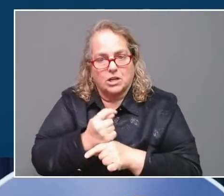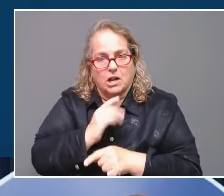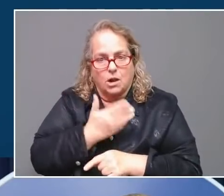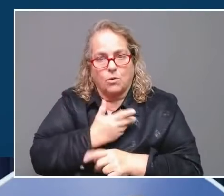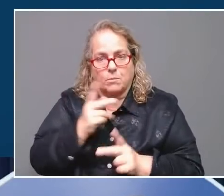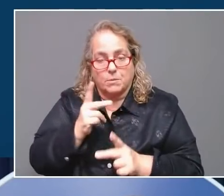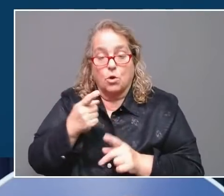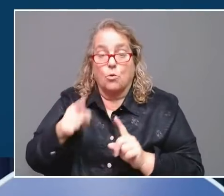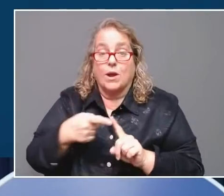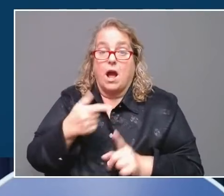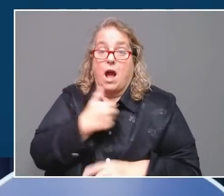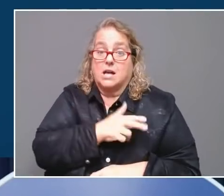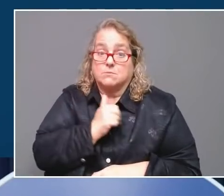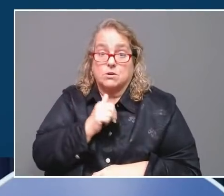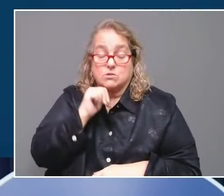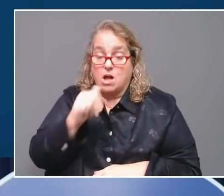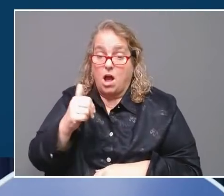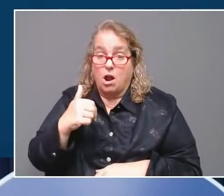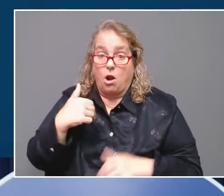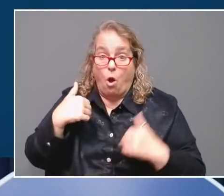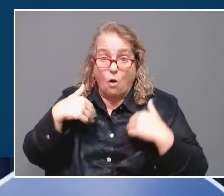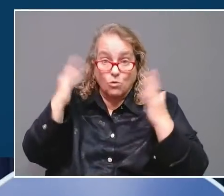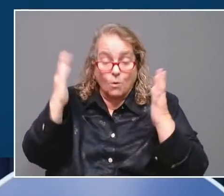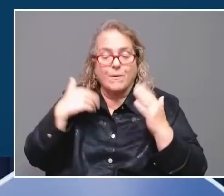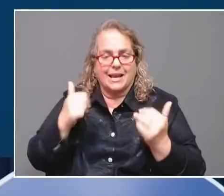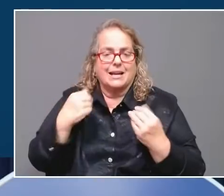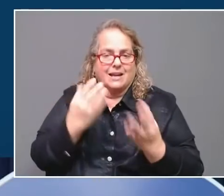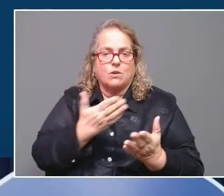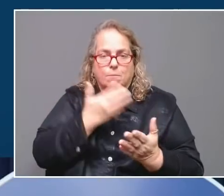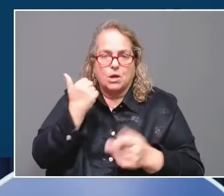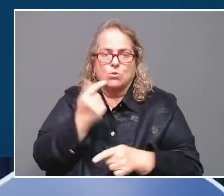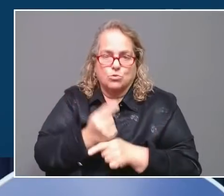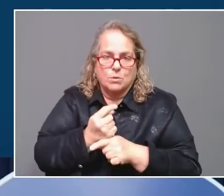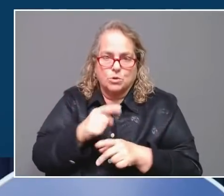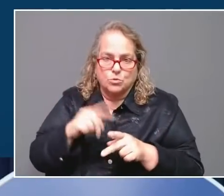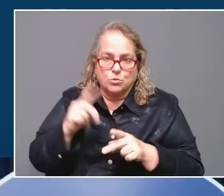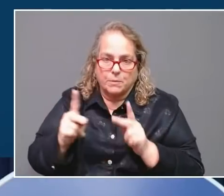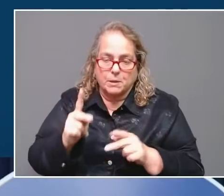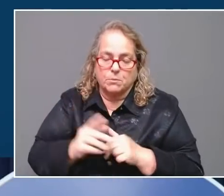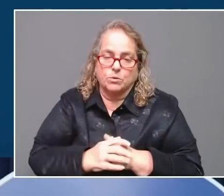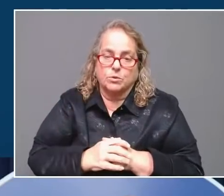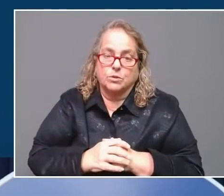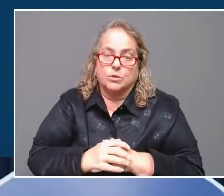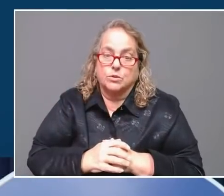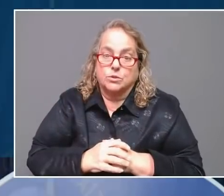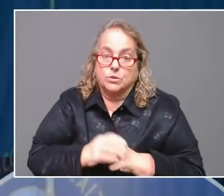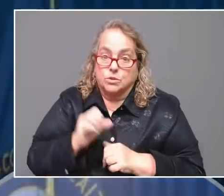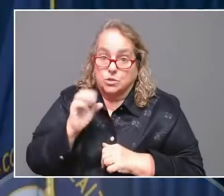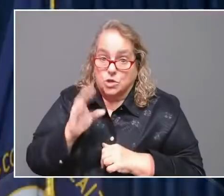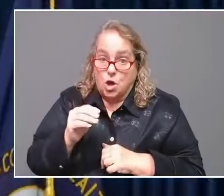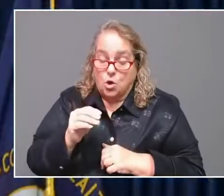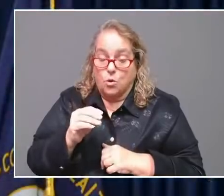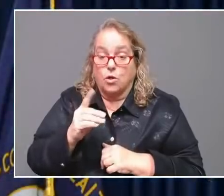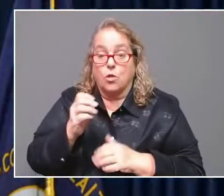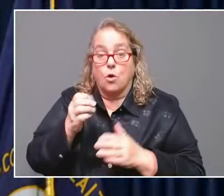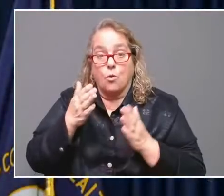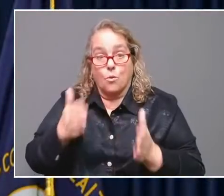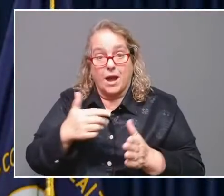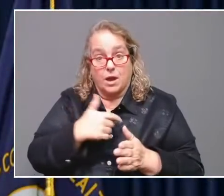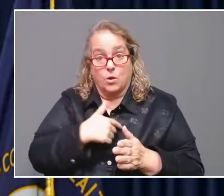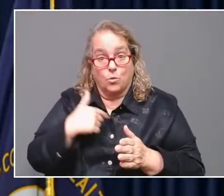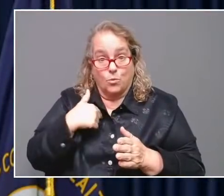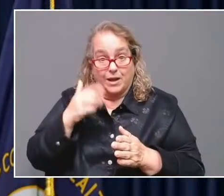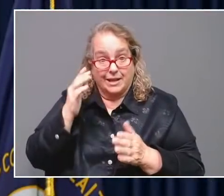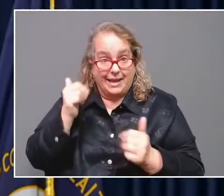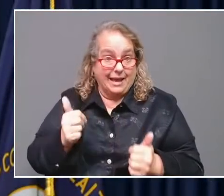give even better treatment to folks. So the way that ultimately we get out of this, as we